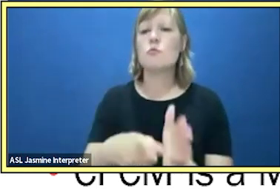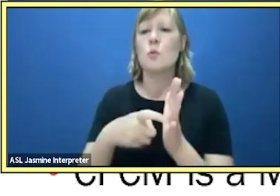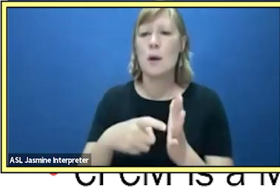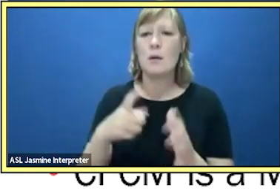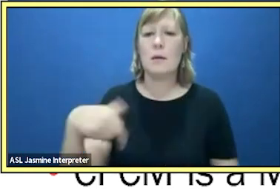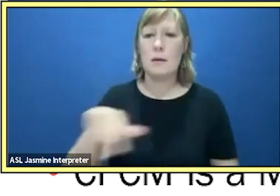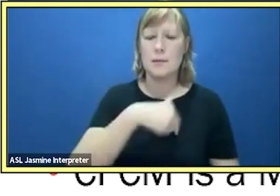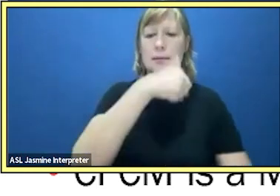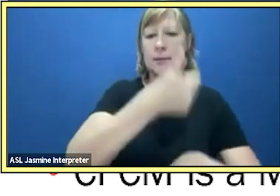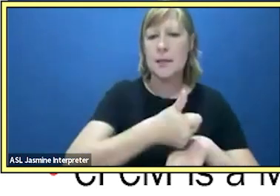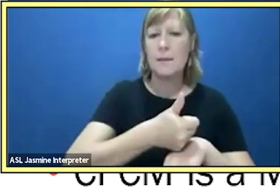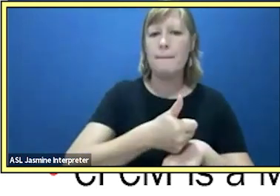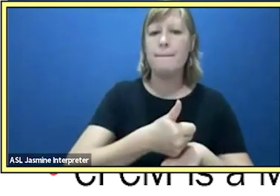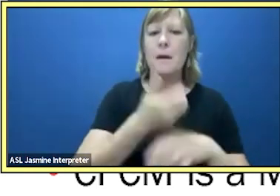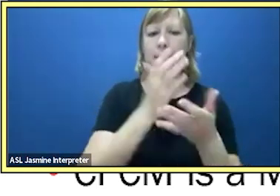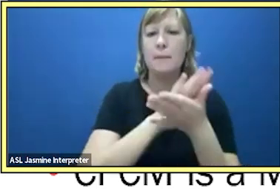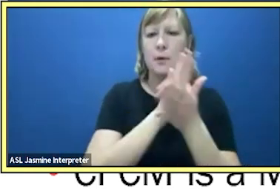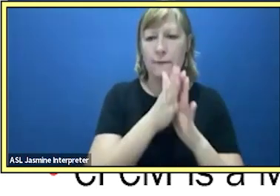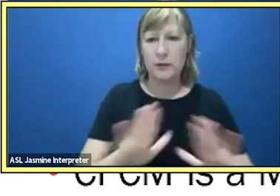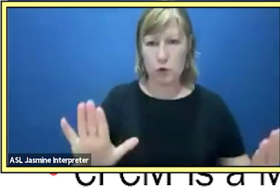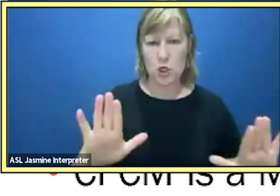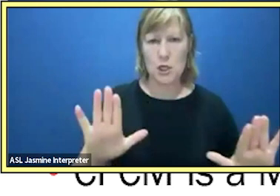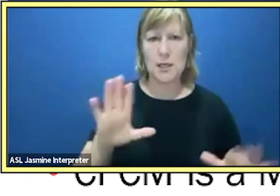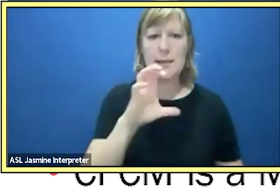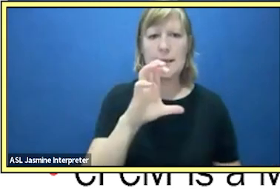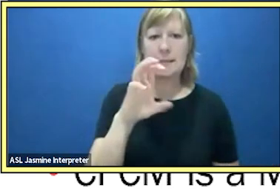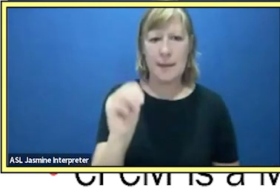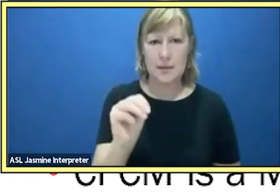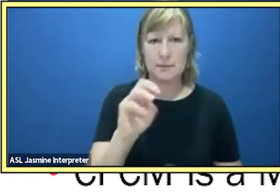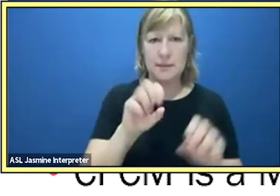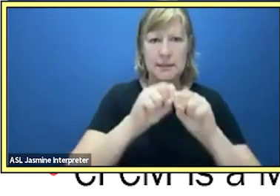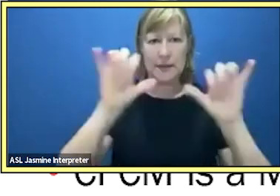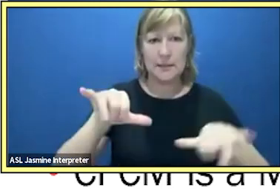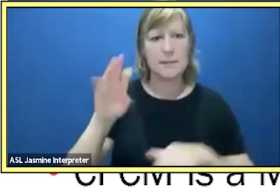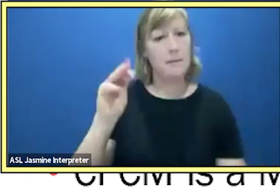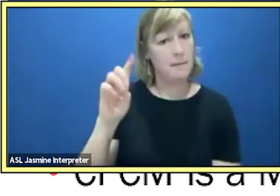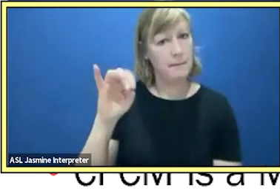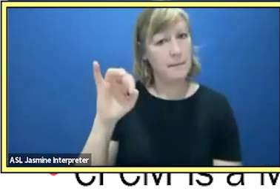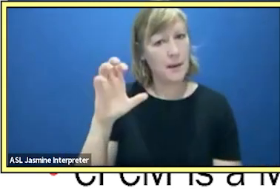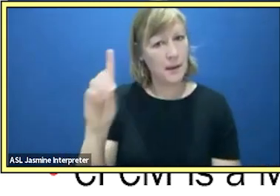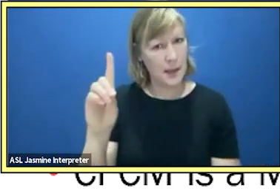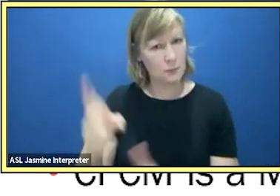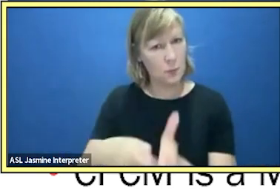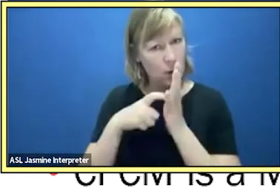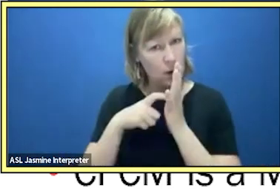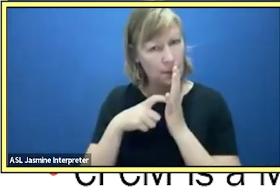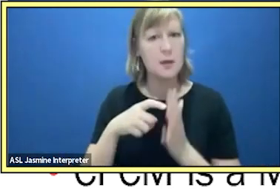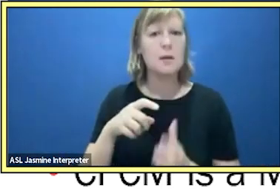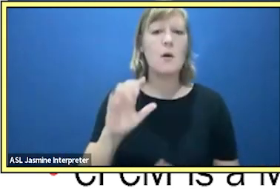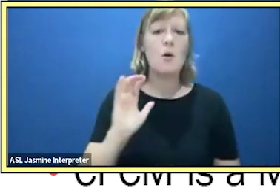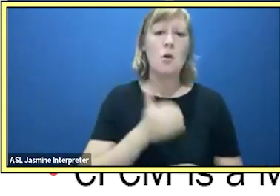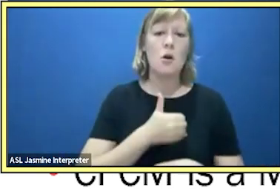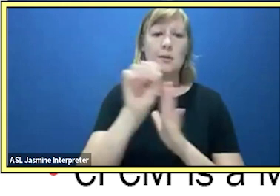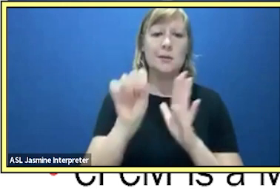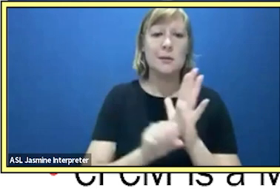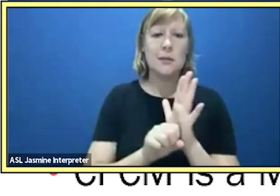create a conflict-free case management system. It's a Medicaid requirement, so the state of Rhode Island is